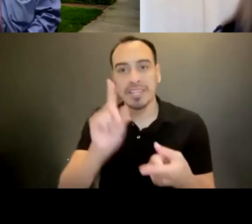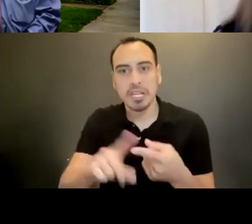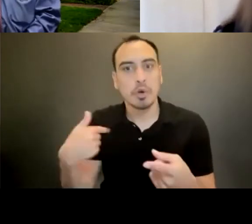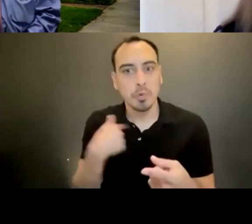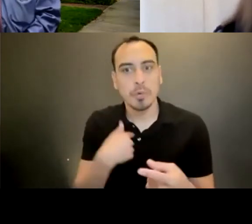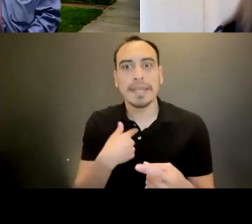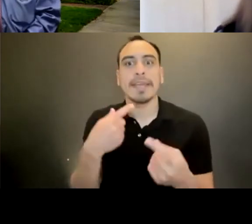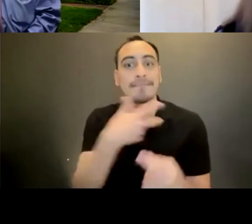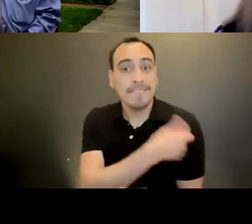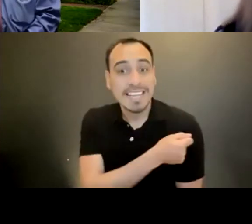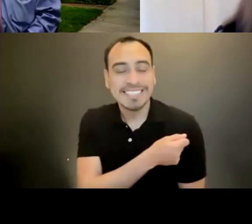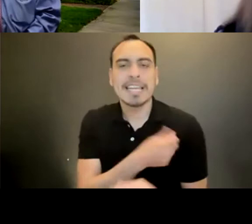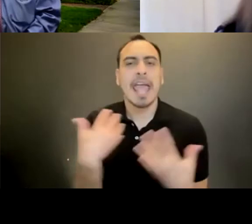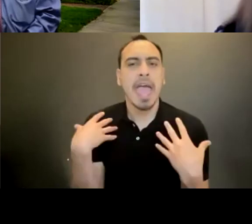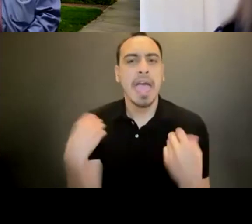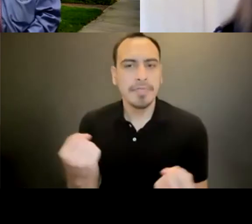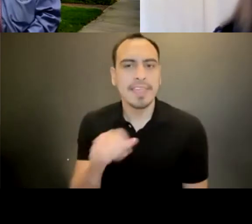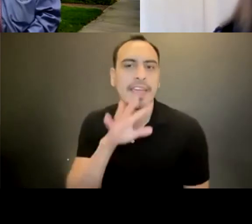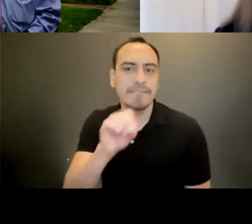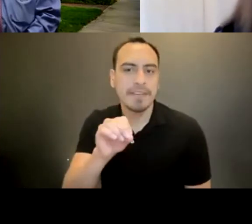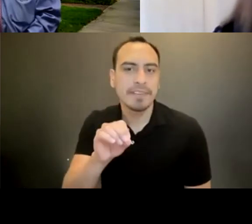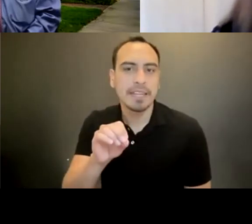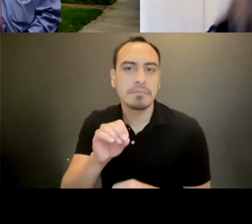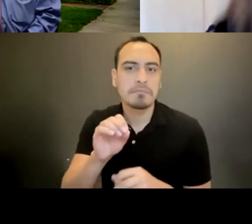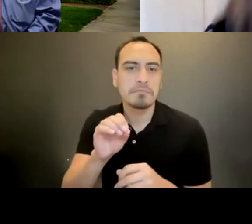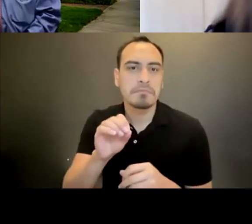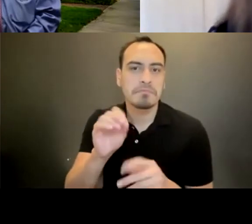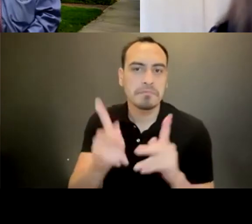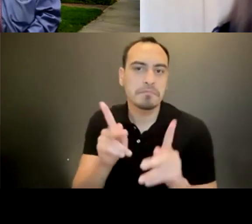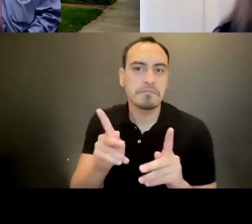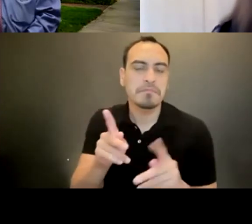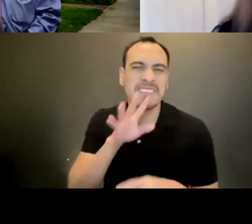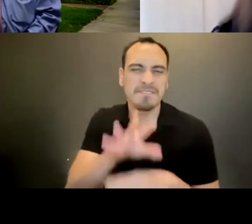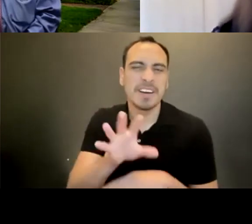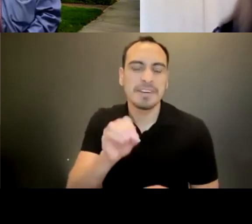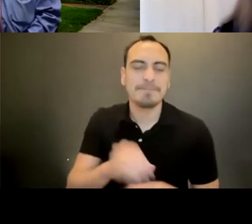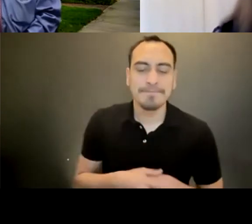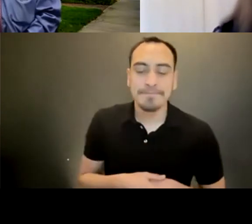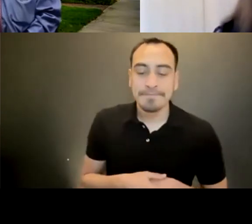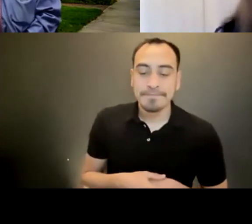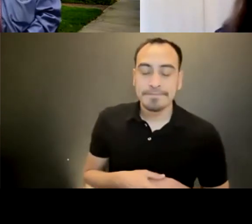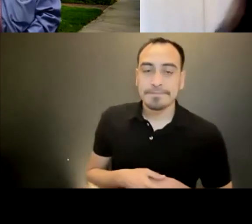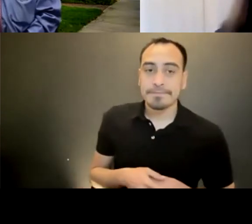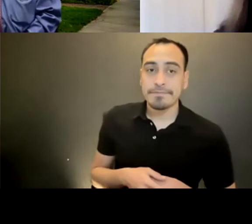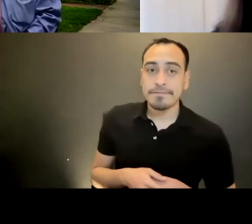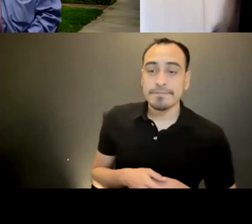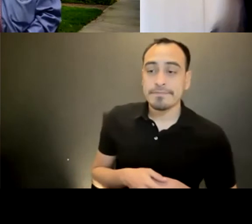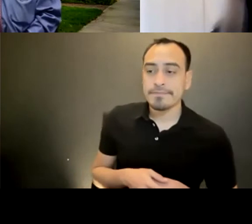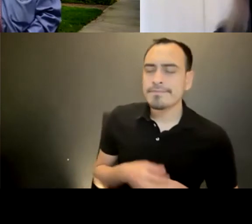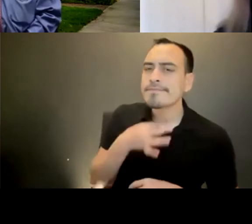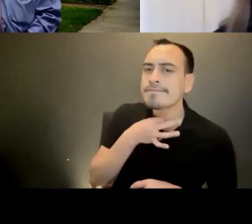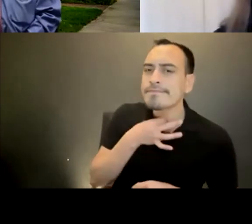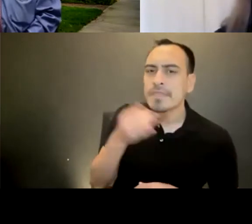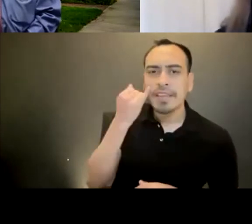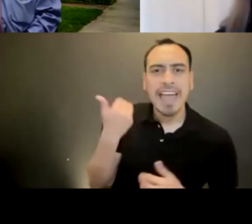And I think that ties into one of our other questions. You mentioned that we have quite a few groups that are eligible. Do we have any estimates on